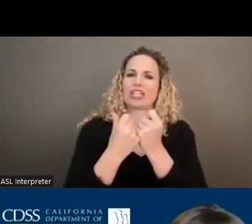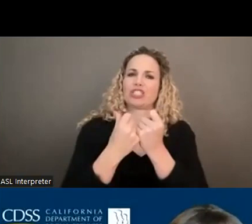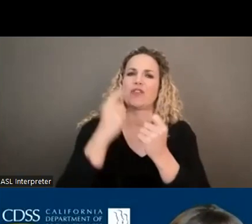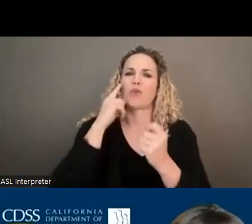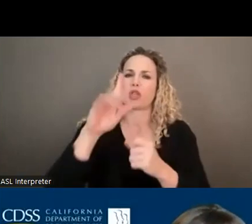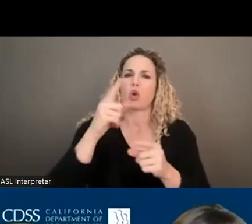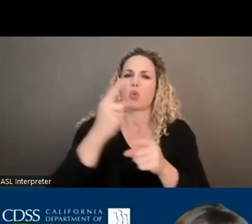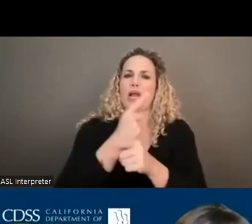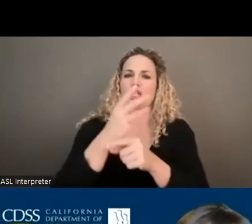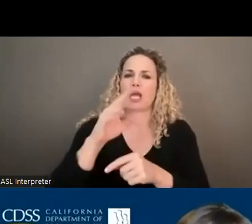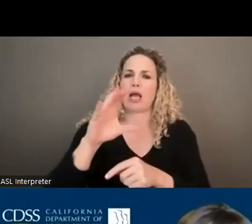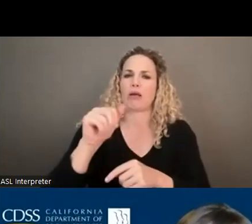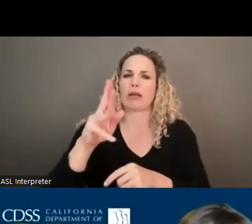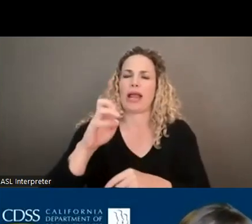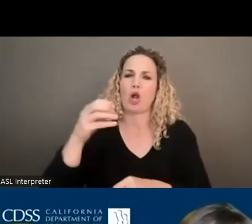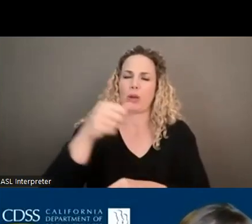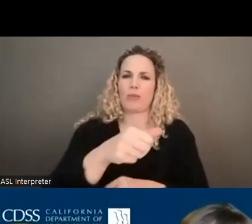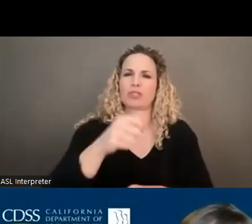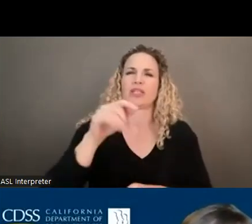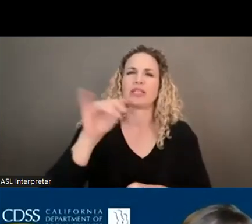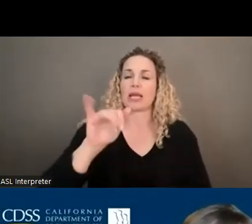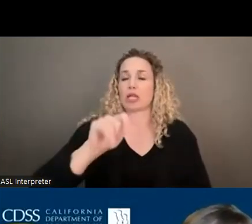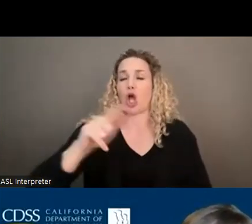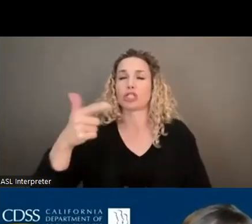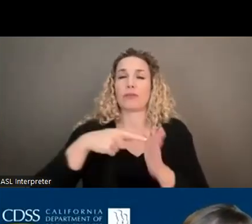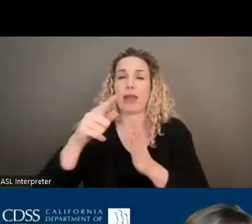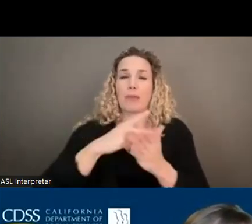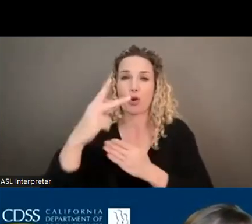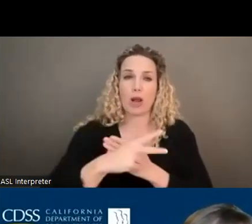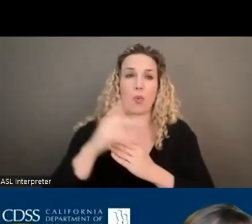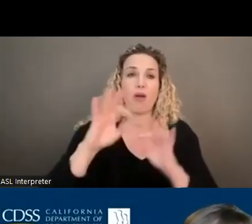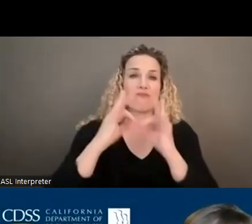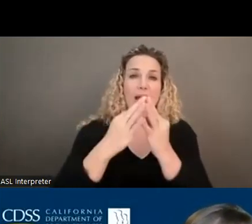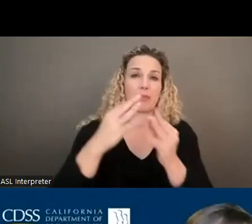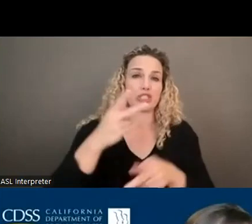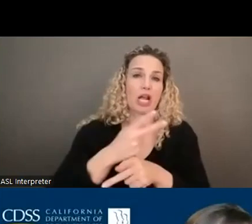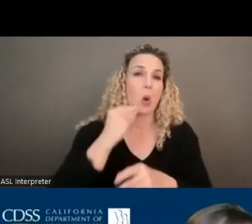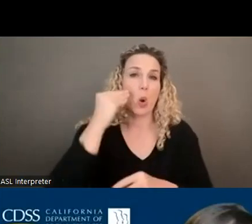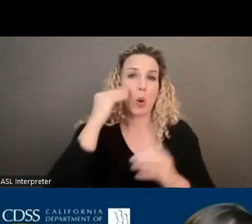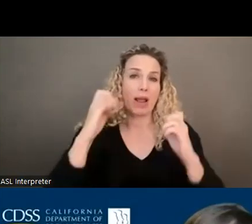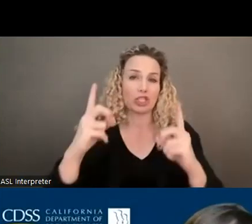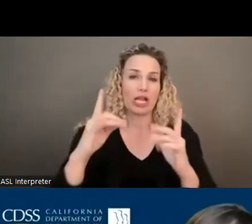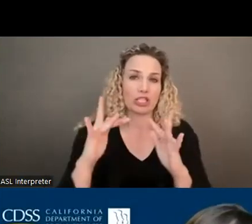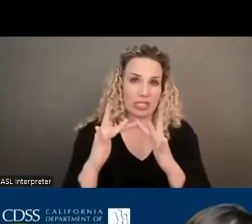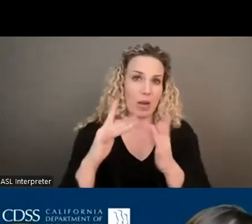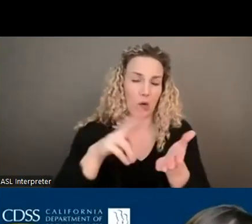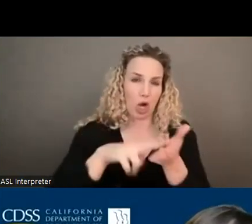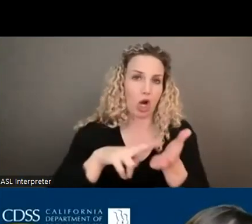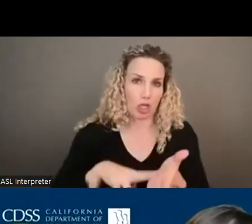reimbursement, such as the Alternative Payment Program or a Family Child Care Home Education Network